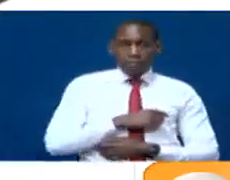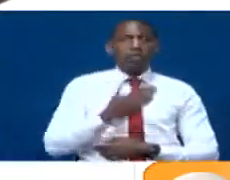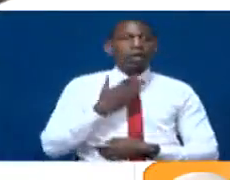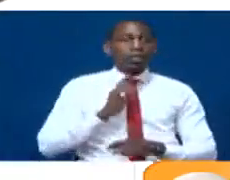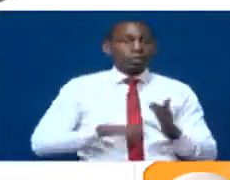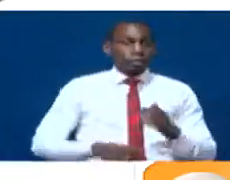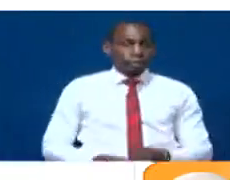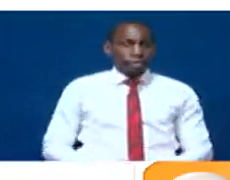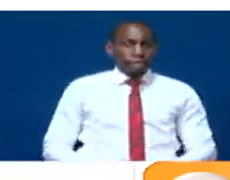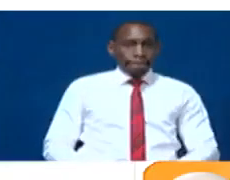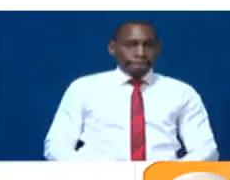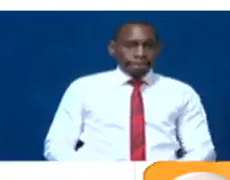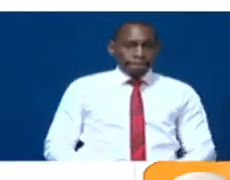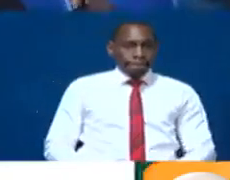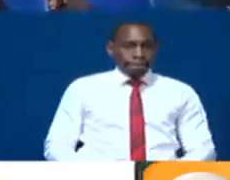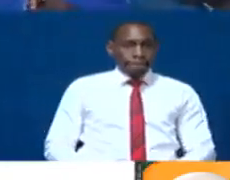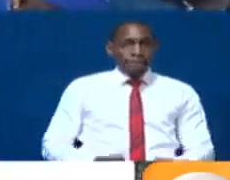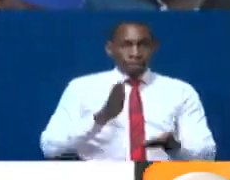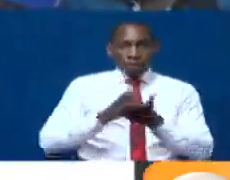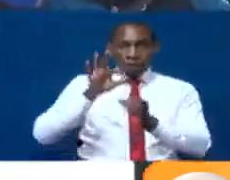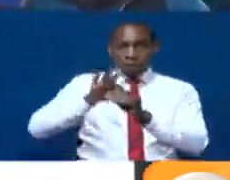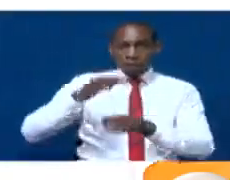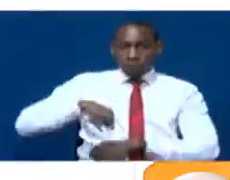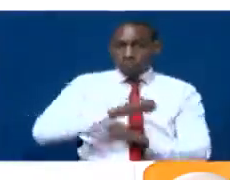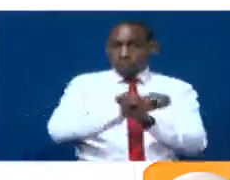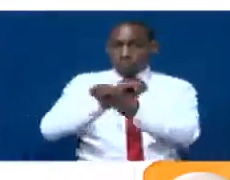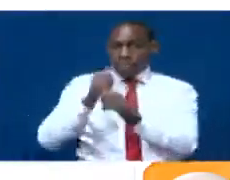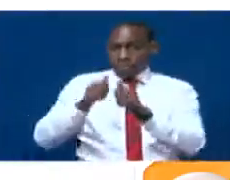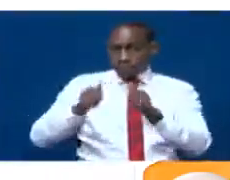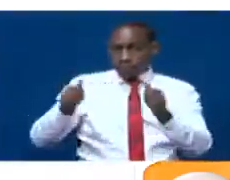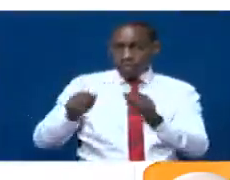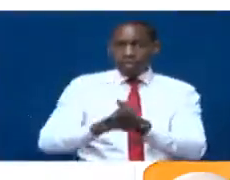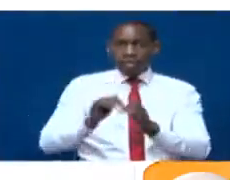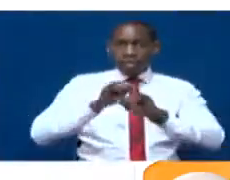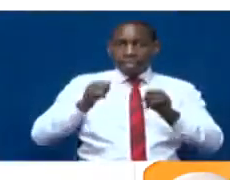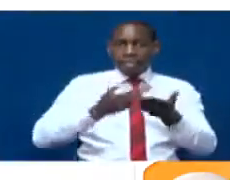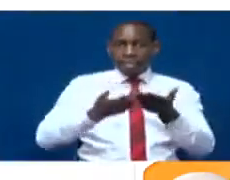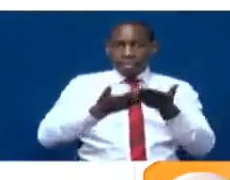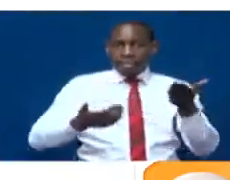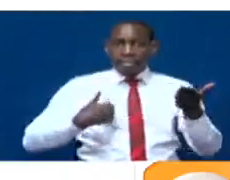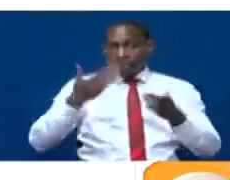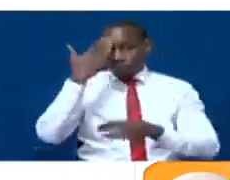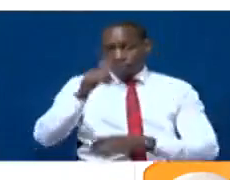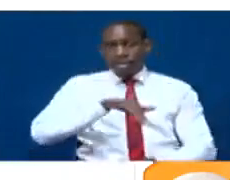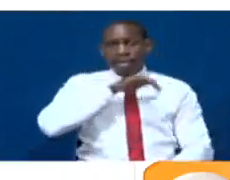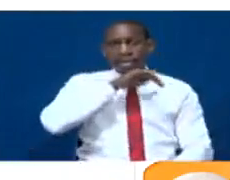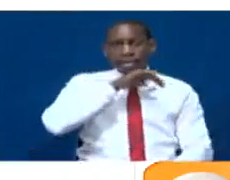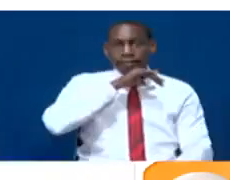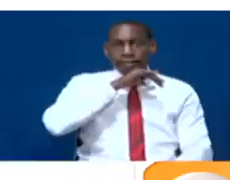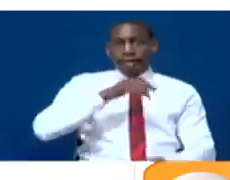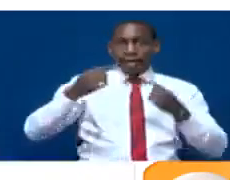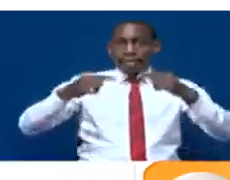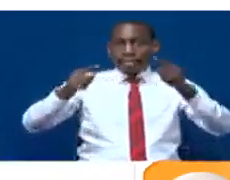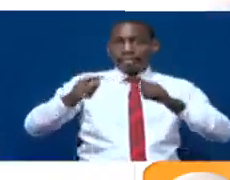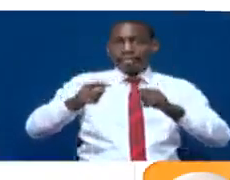tunataka ni kuhakisha ya kwamba kura zetu zimelindwa vizuri, tuko na clean register kwa sababu Raila Amolo Odinga